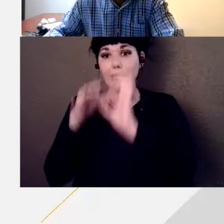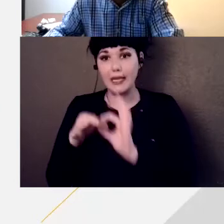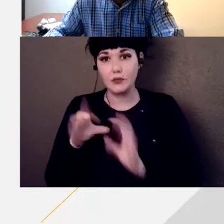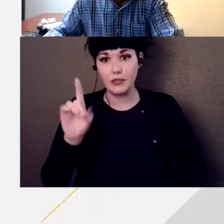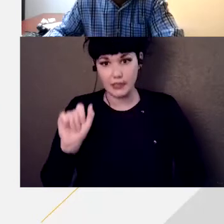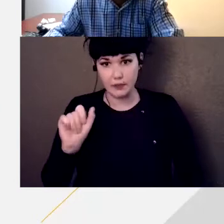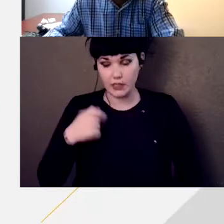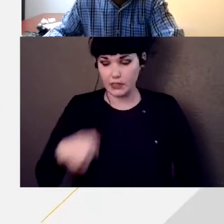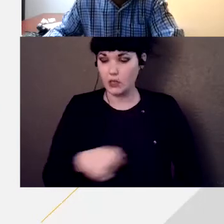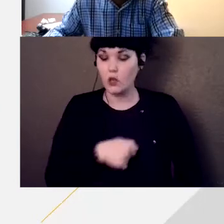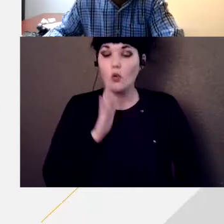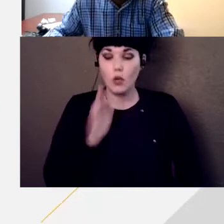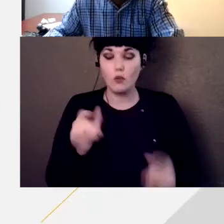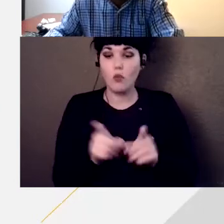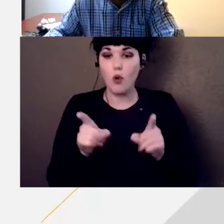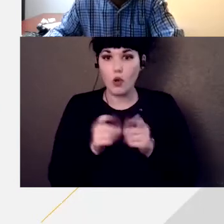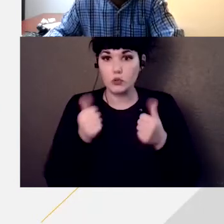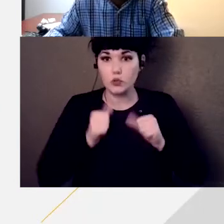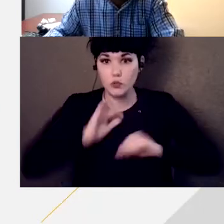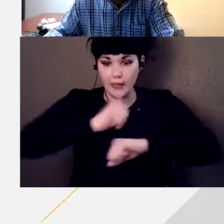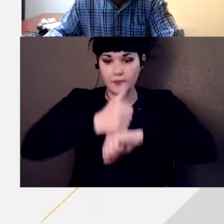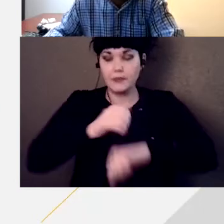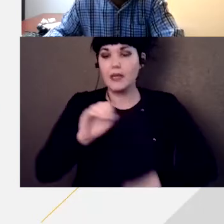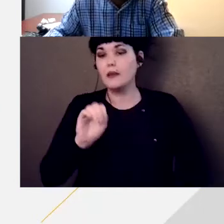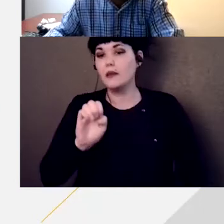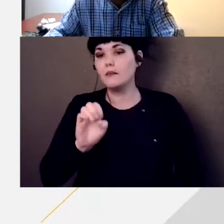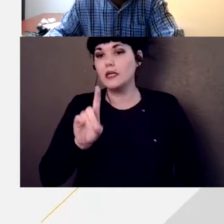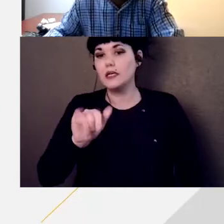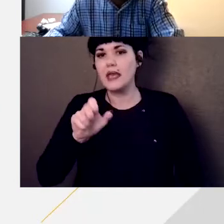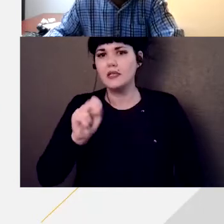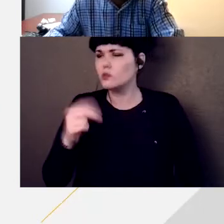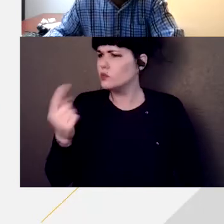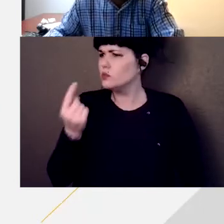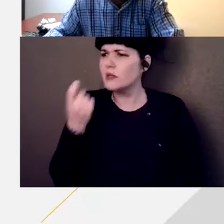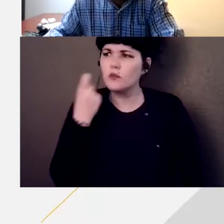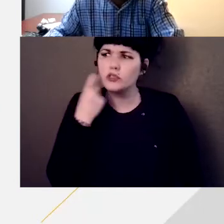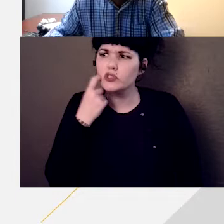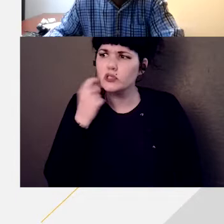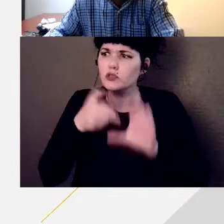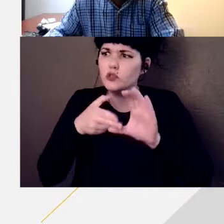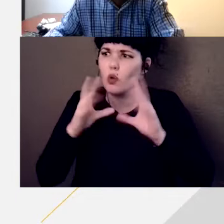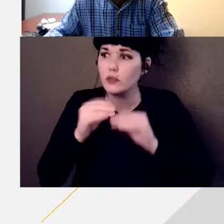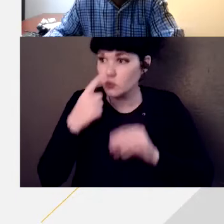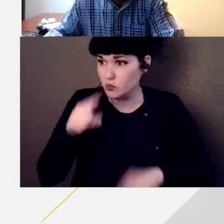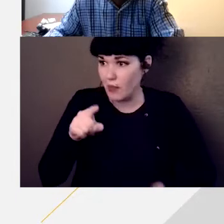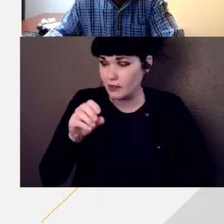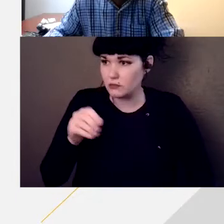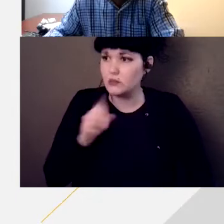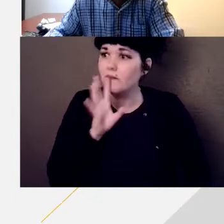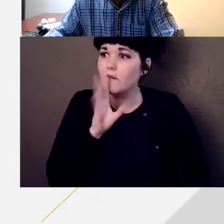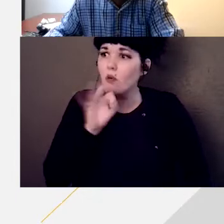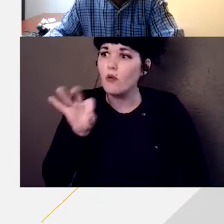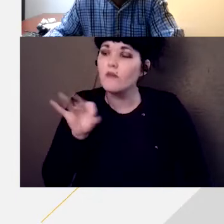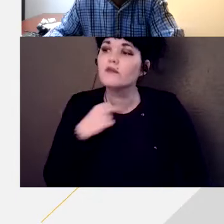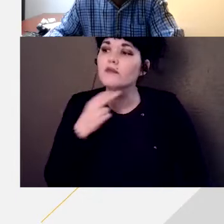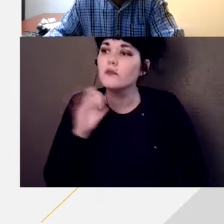pursue mediation. If someone just joined, if you could mute, please, that'll be great. Make sure everyone